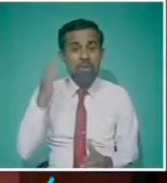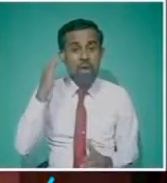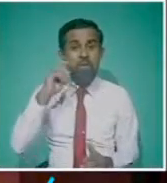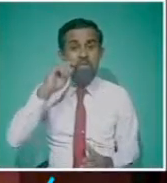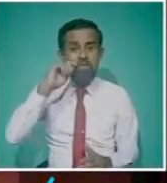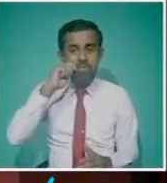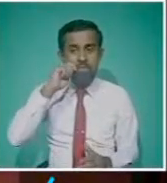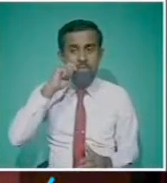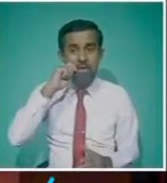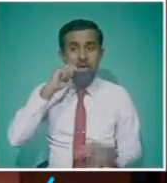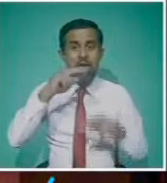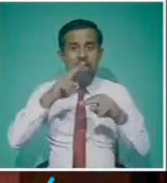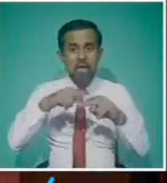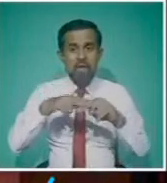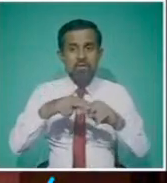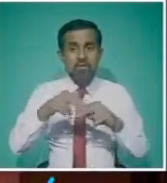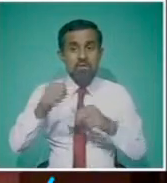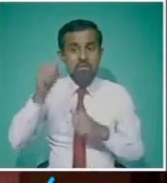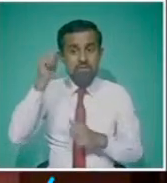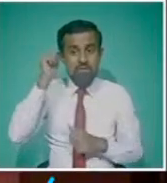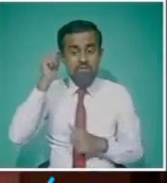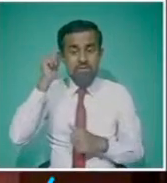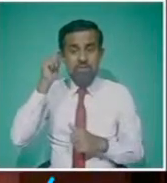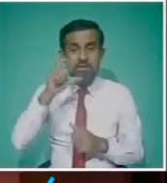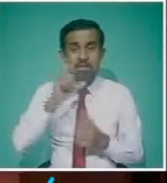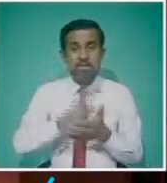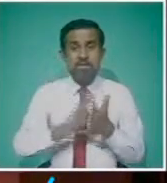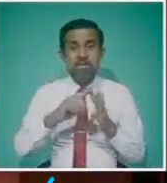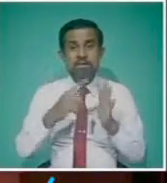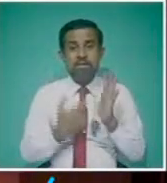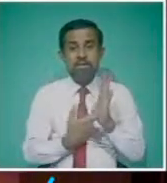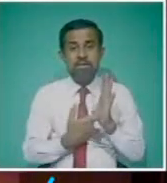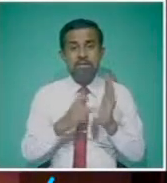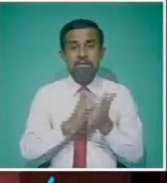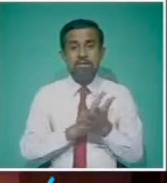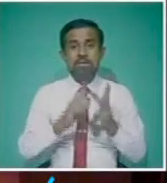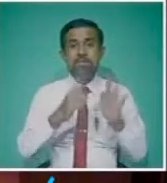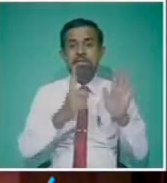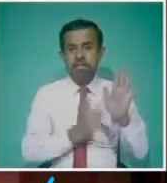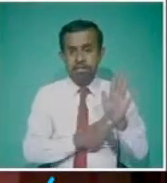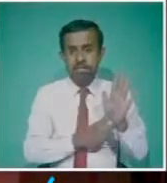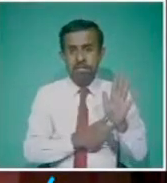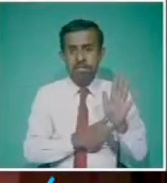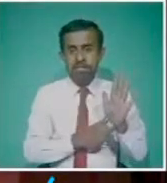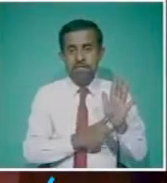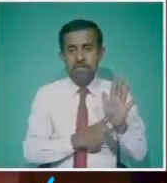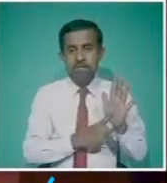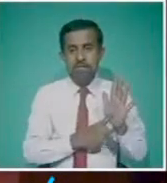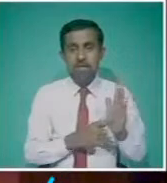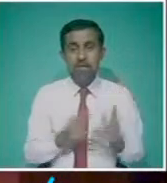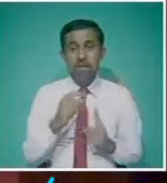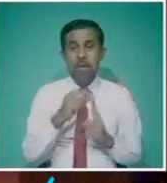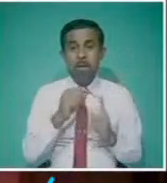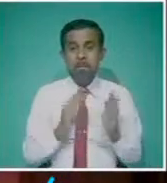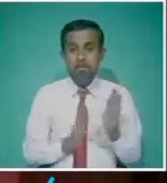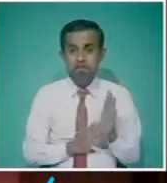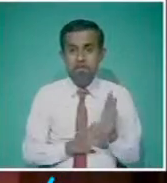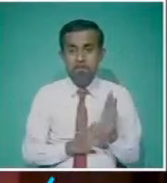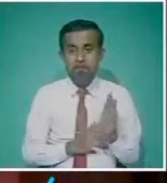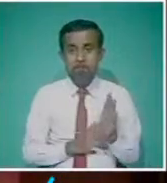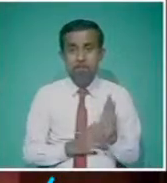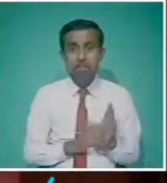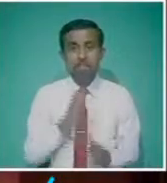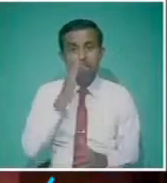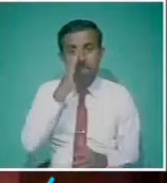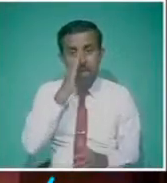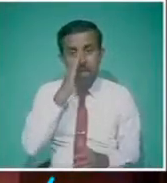VI. There are stories of how Prime Minister Churchill was initially unsure about how a young queen